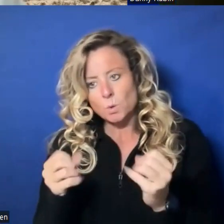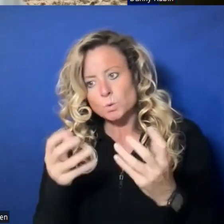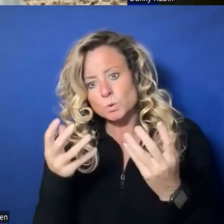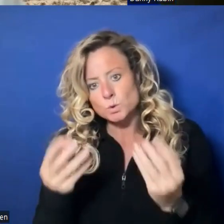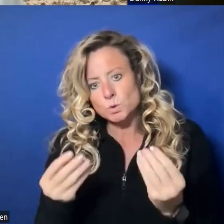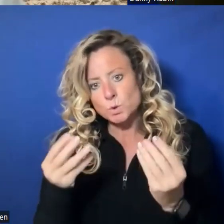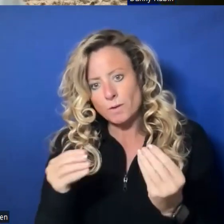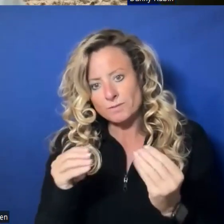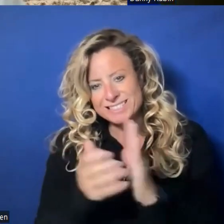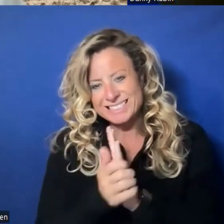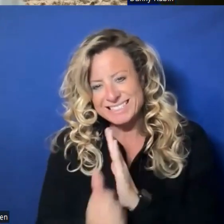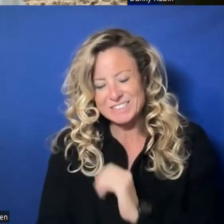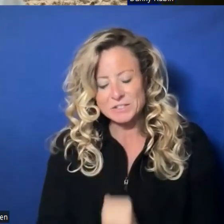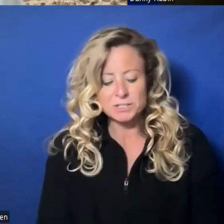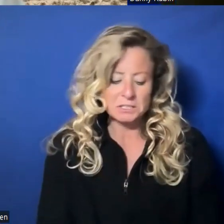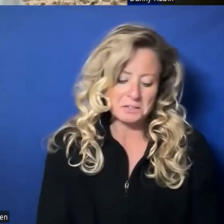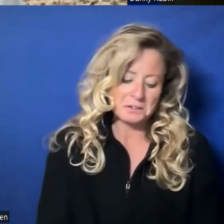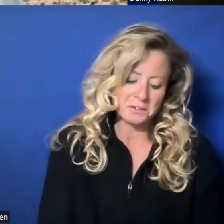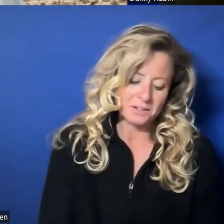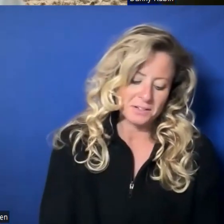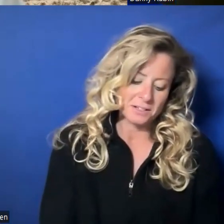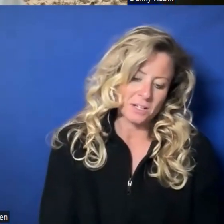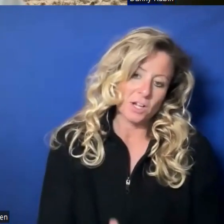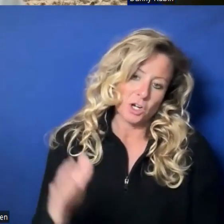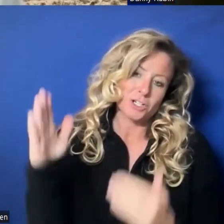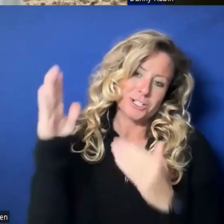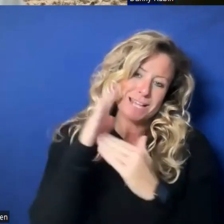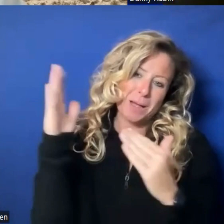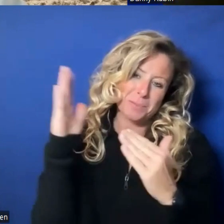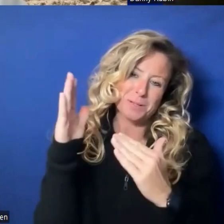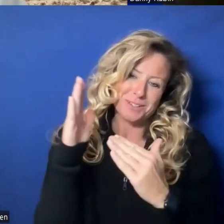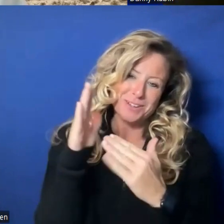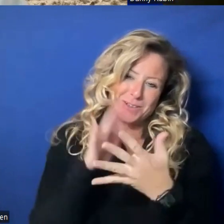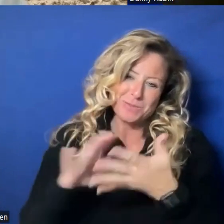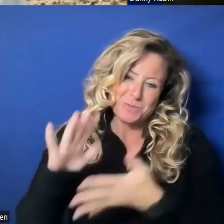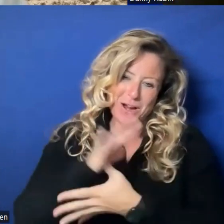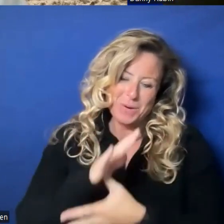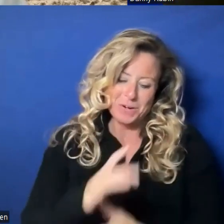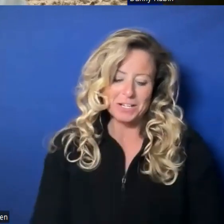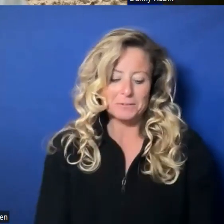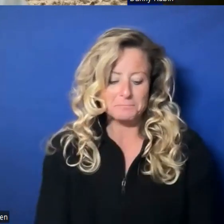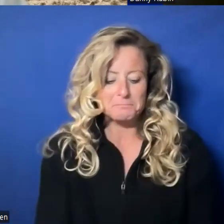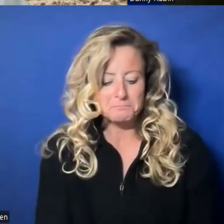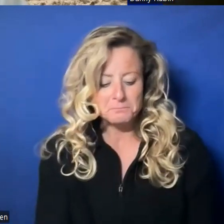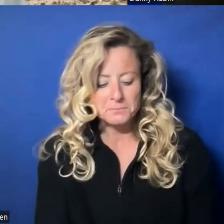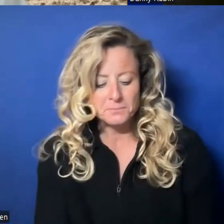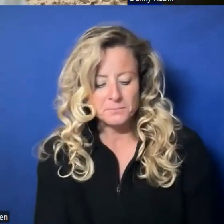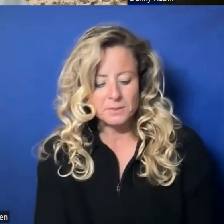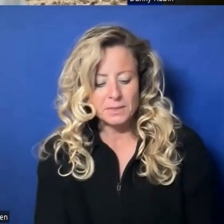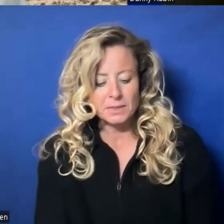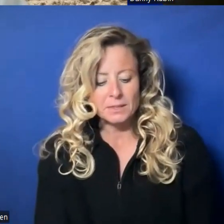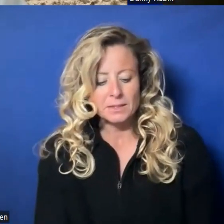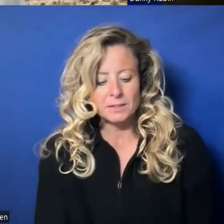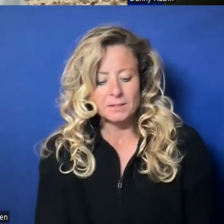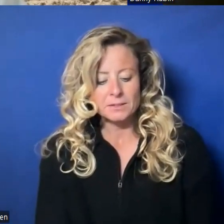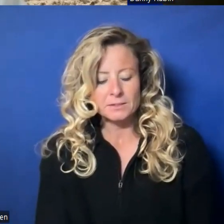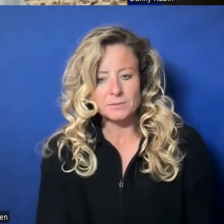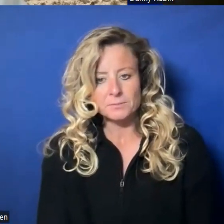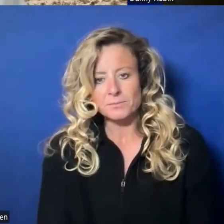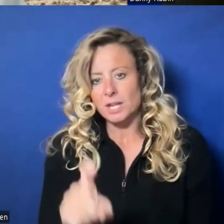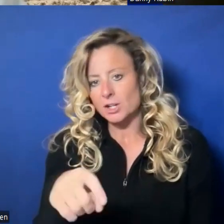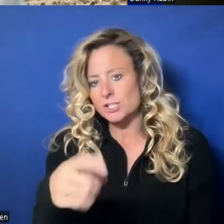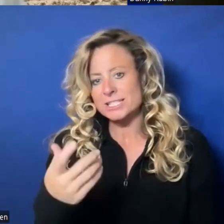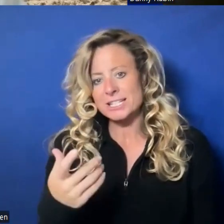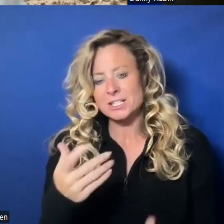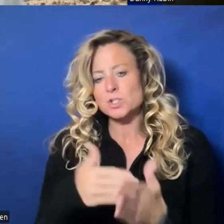are a top priority. The ability, yeah, sorry, I just need so often